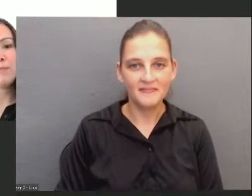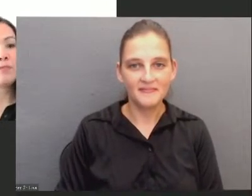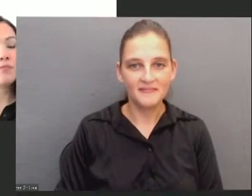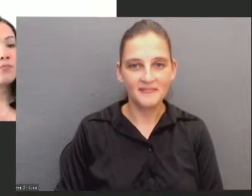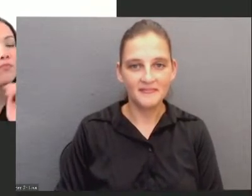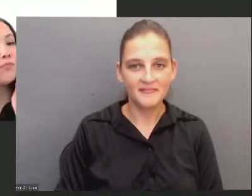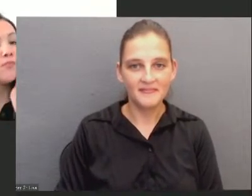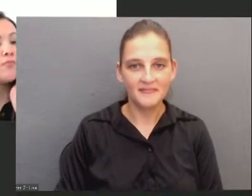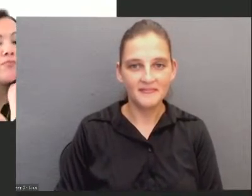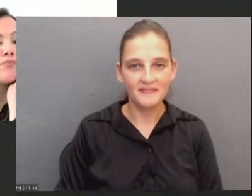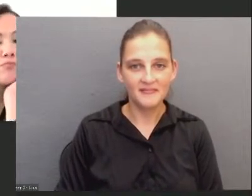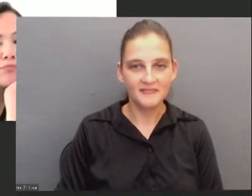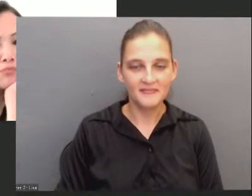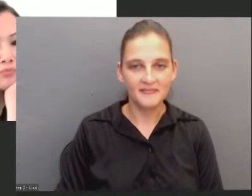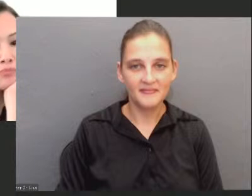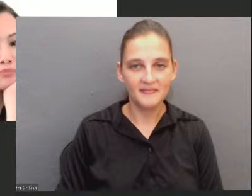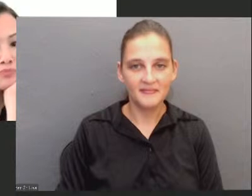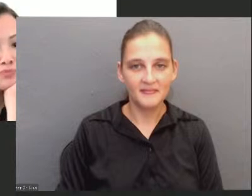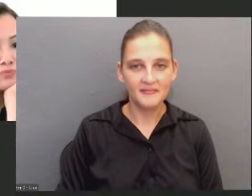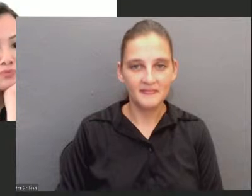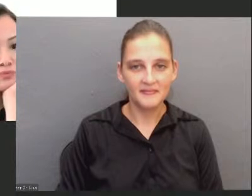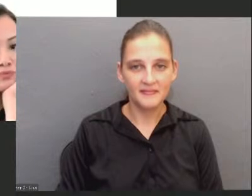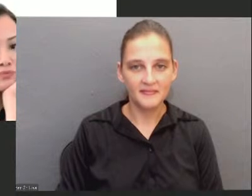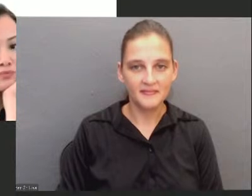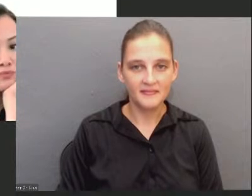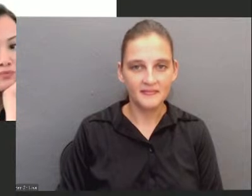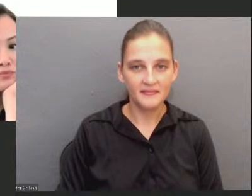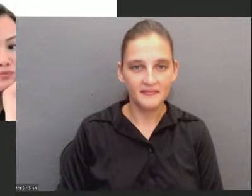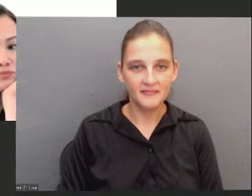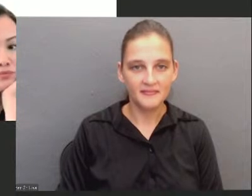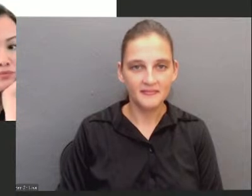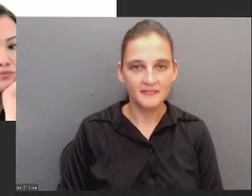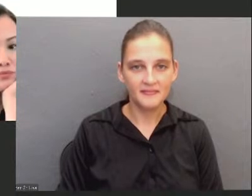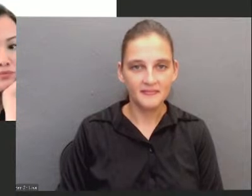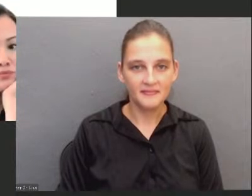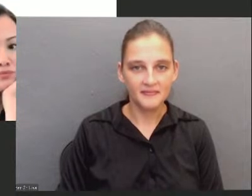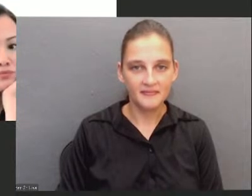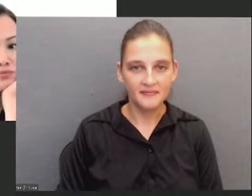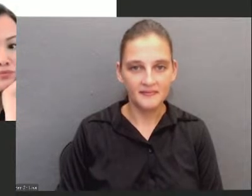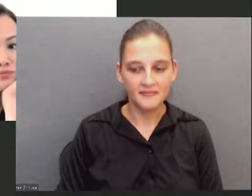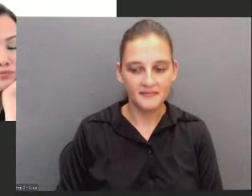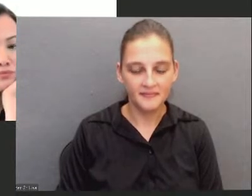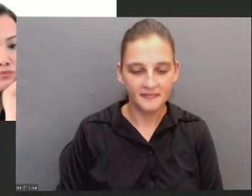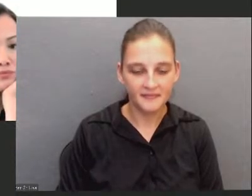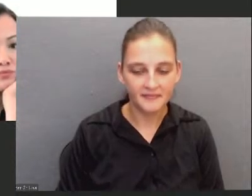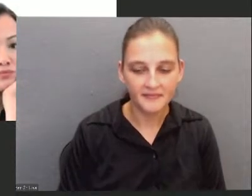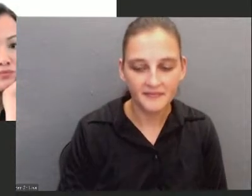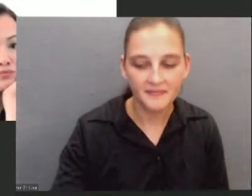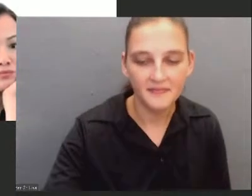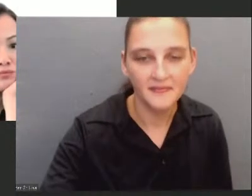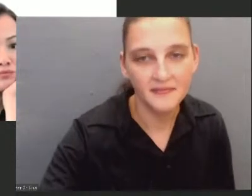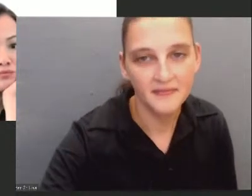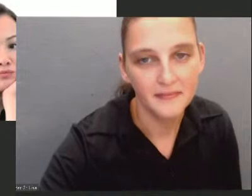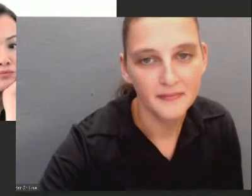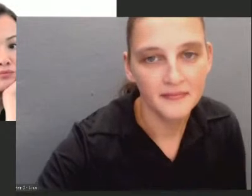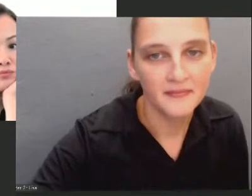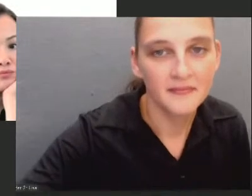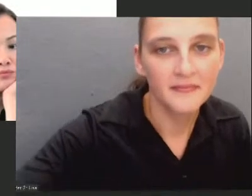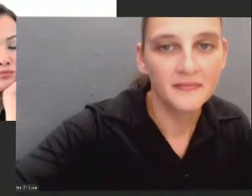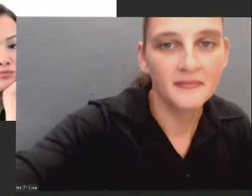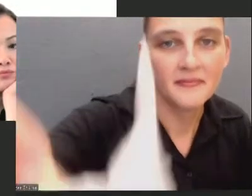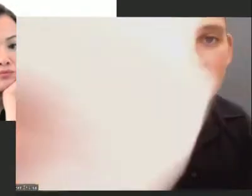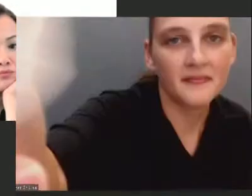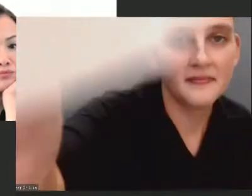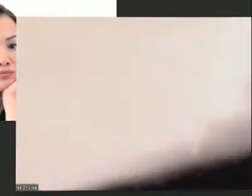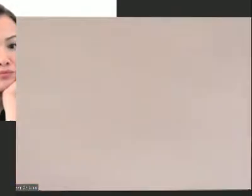to underscore and the importance of collecting data and disaggregated data, which you said is a